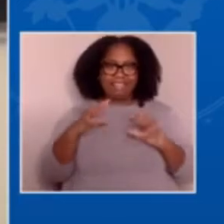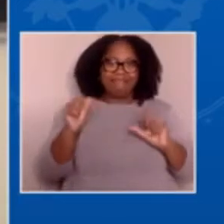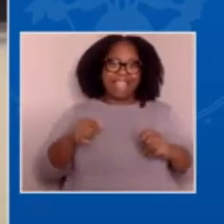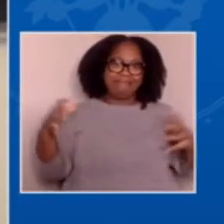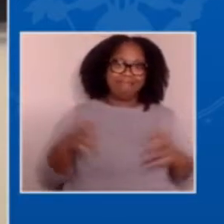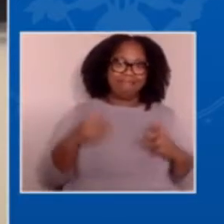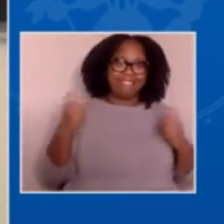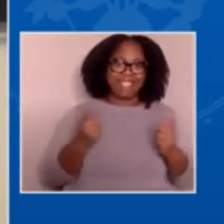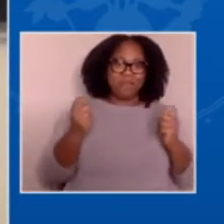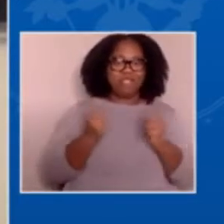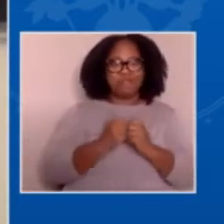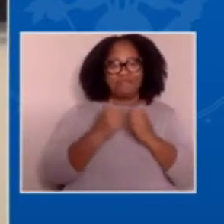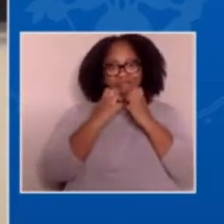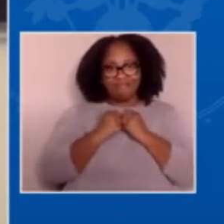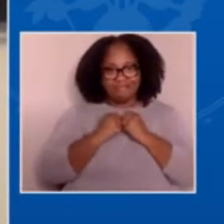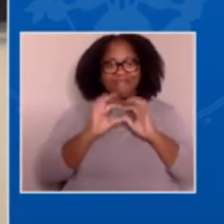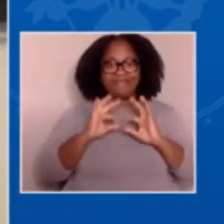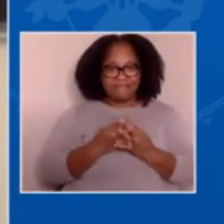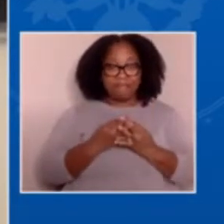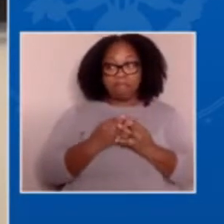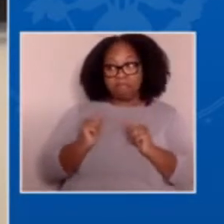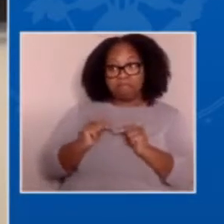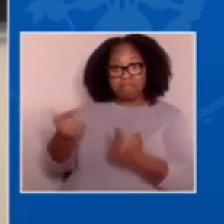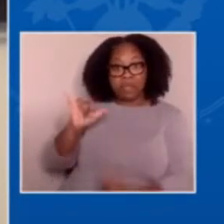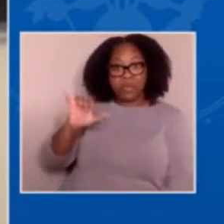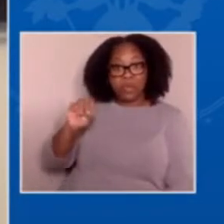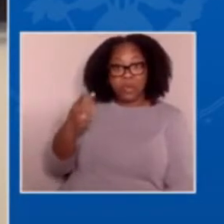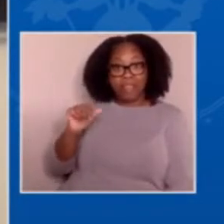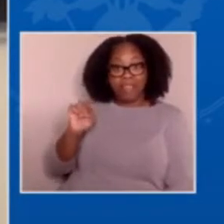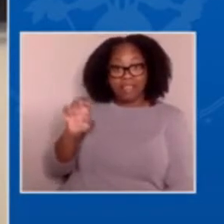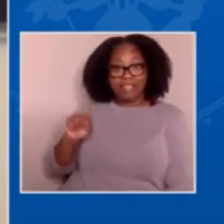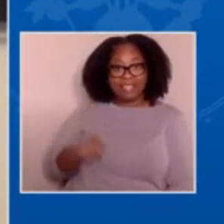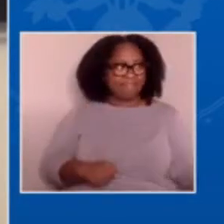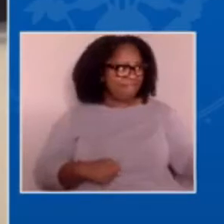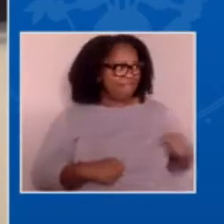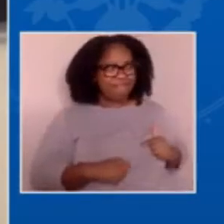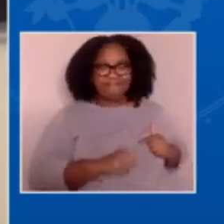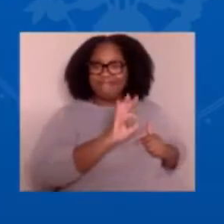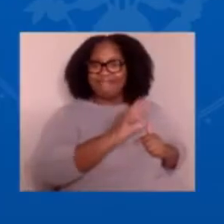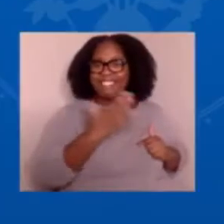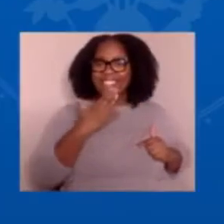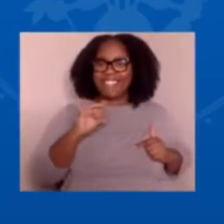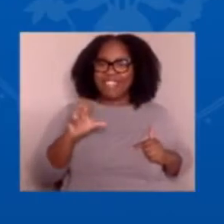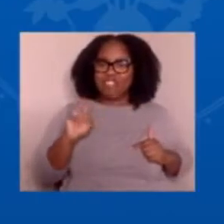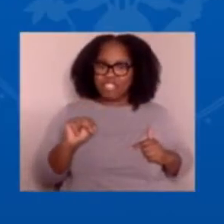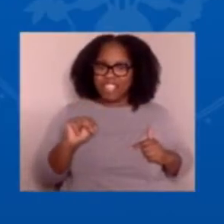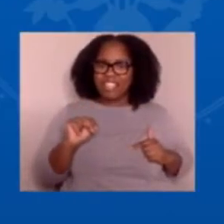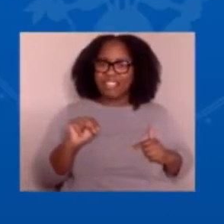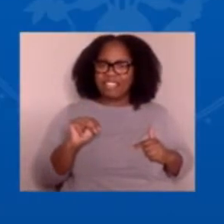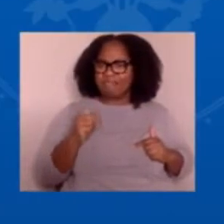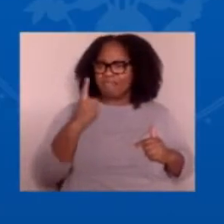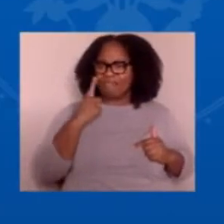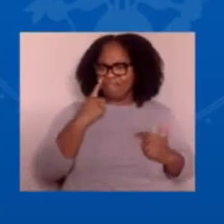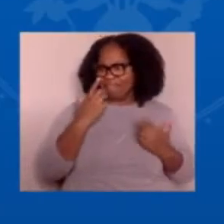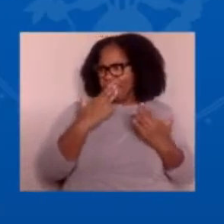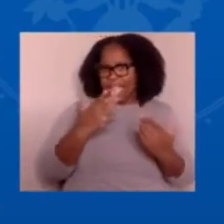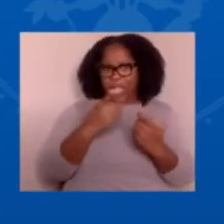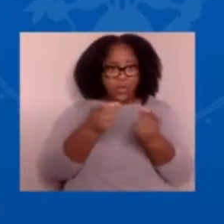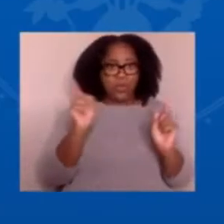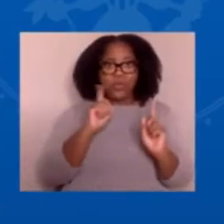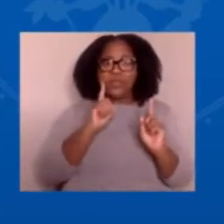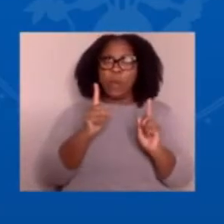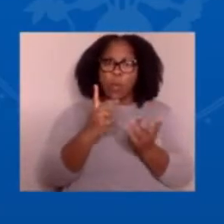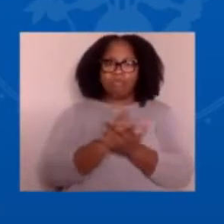so with that I will turn it over to johannas thanks John and thanks everyone for making the time to be here as Jen